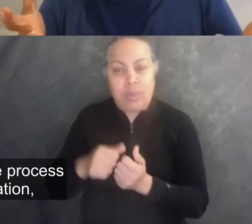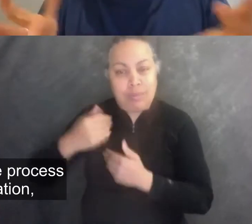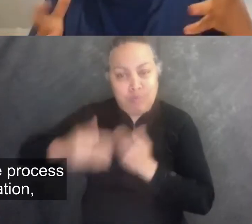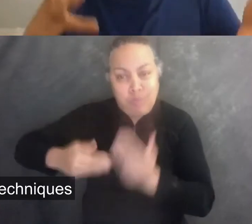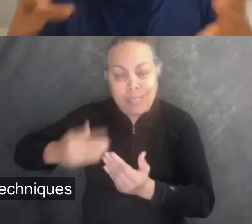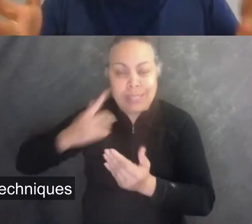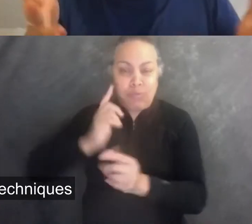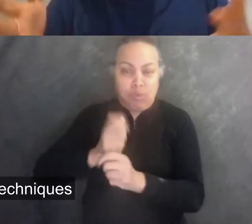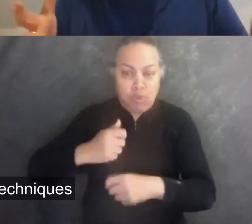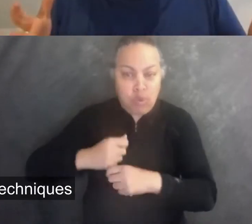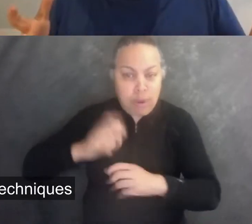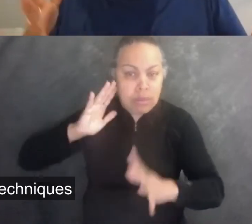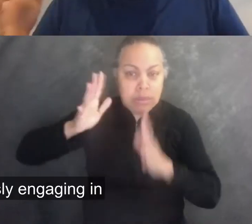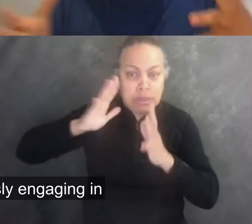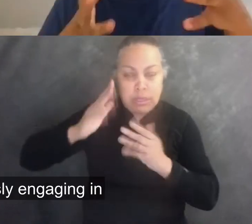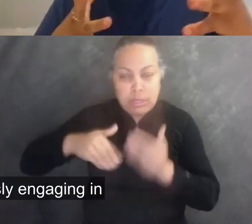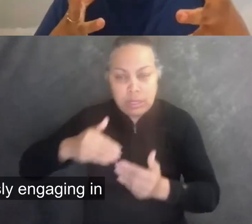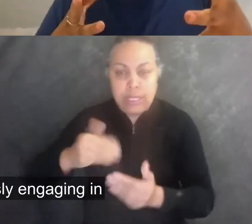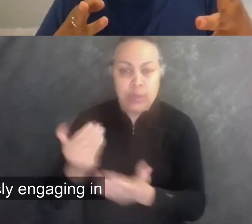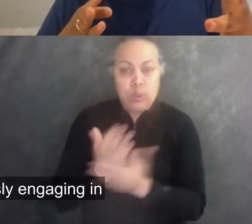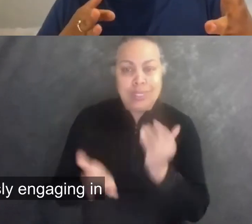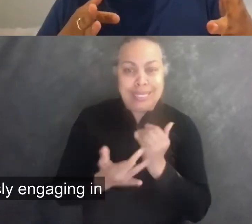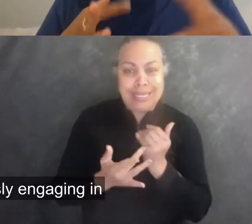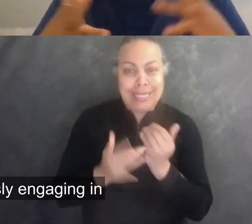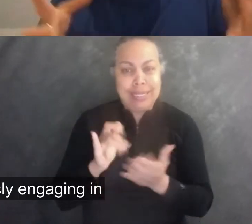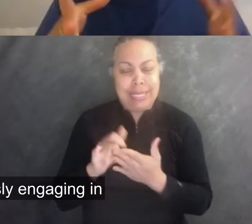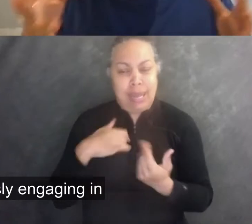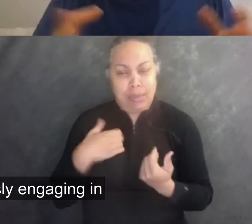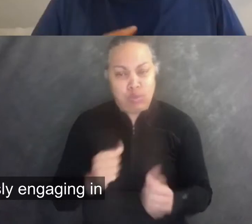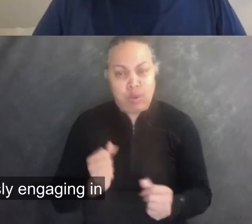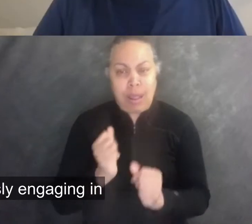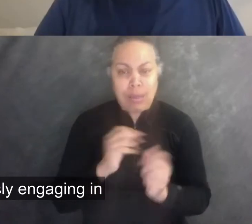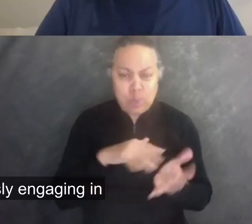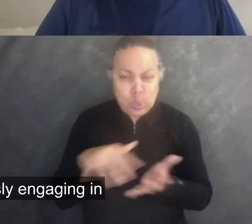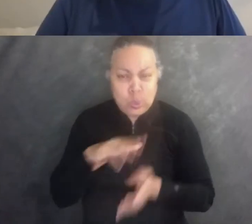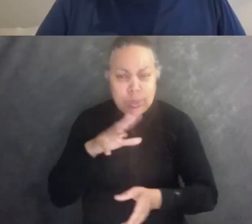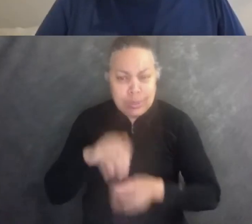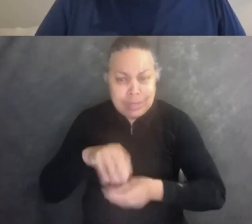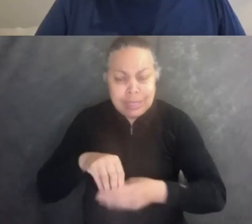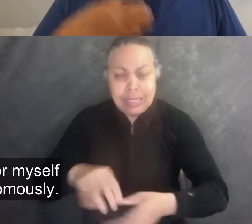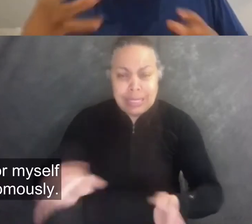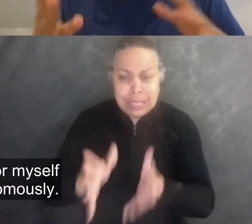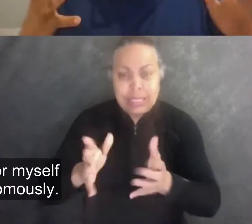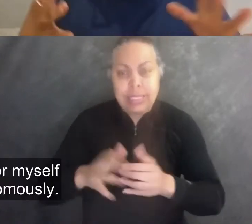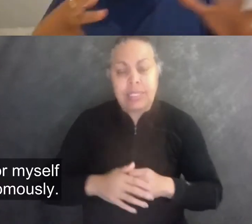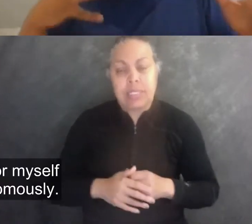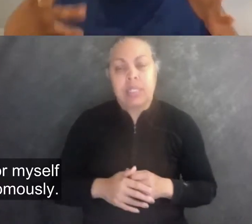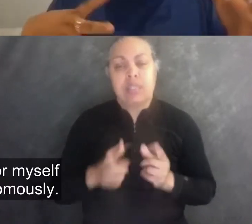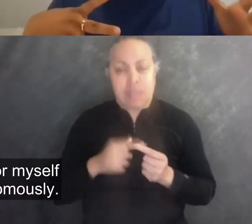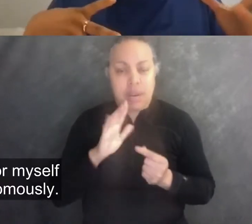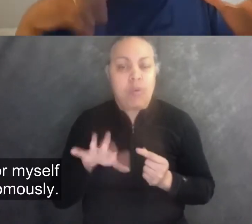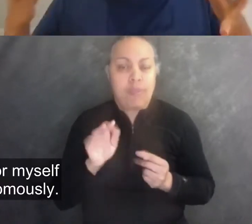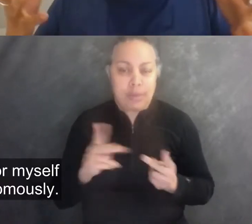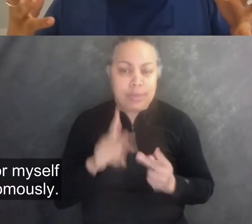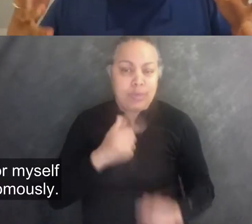fabrication, these fabrication techniques that I've been studiously engaging in, to find a place for